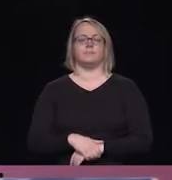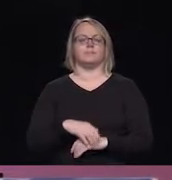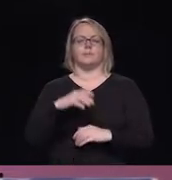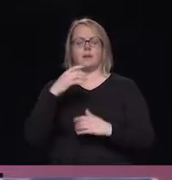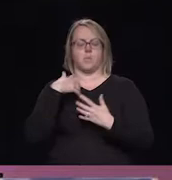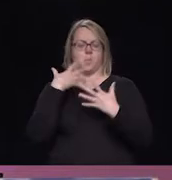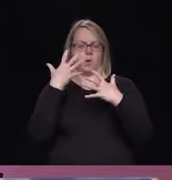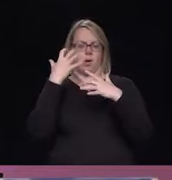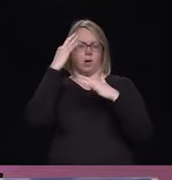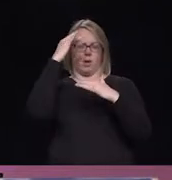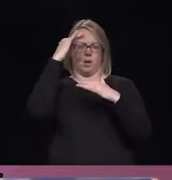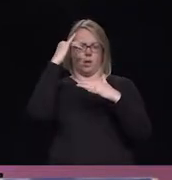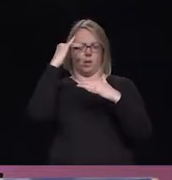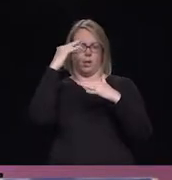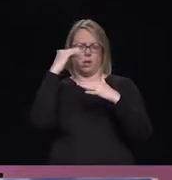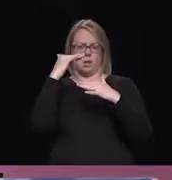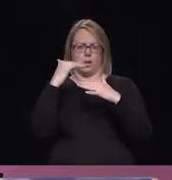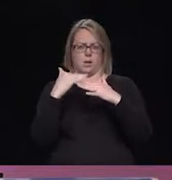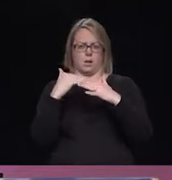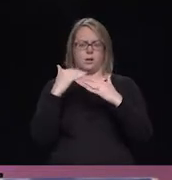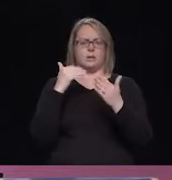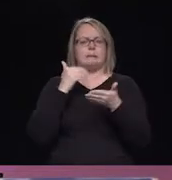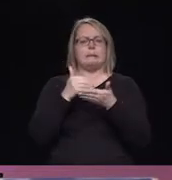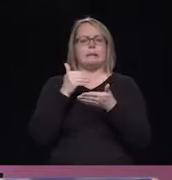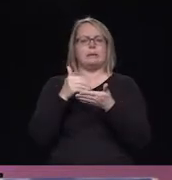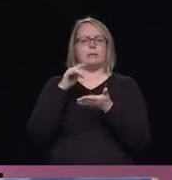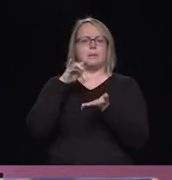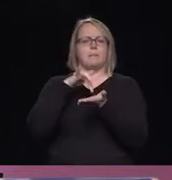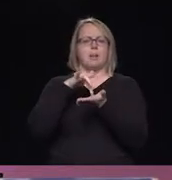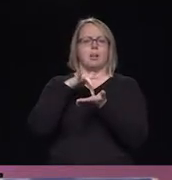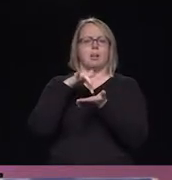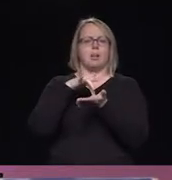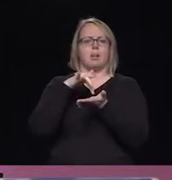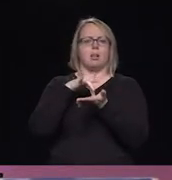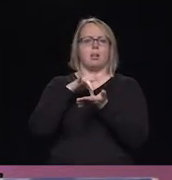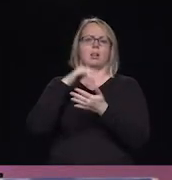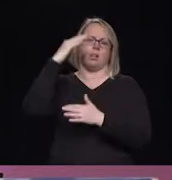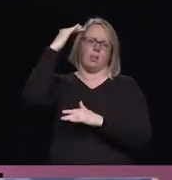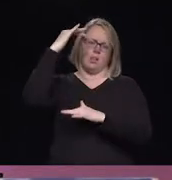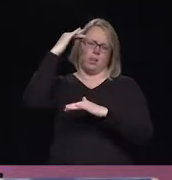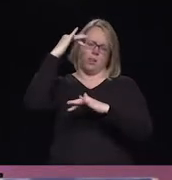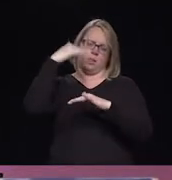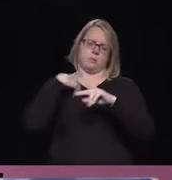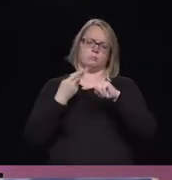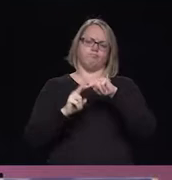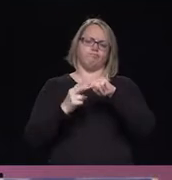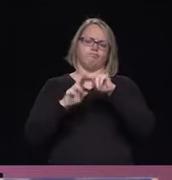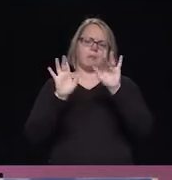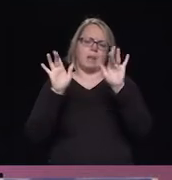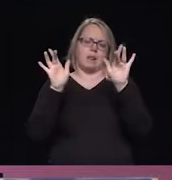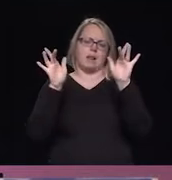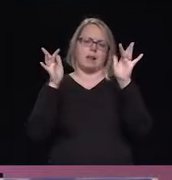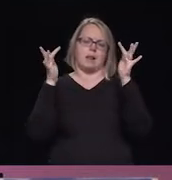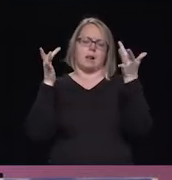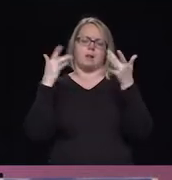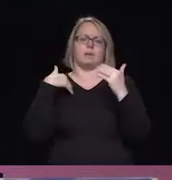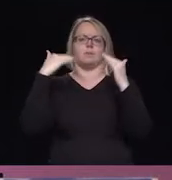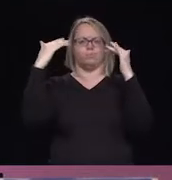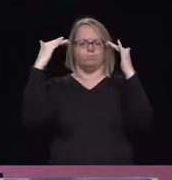Now I'm going to go down until I'm almost halfway. I'm going to continue with just white